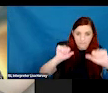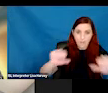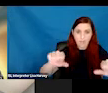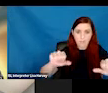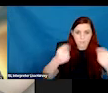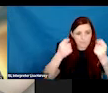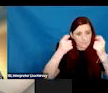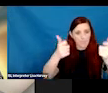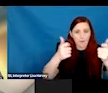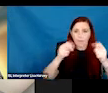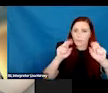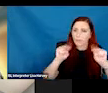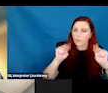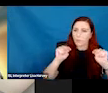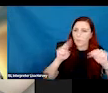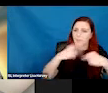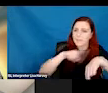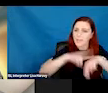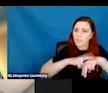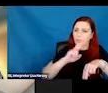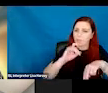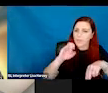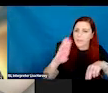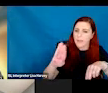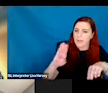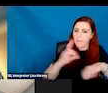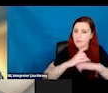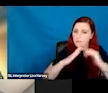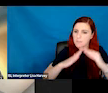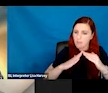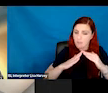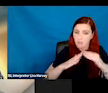is a photo from the new National Rehabilitation Hospital, where